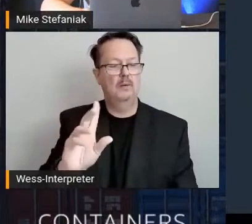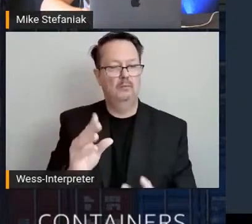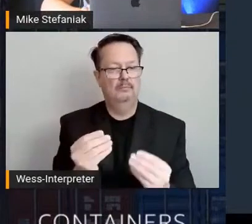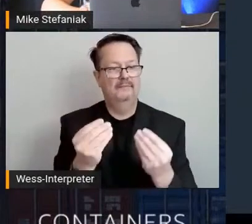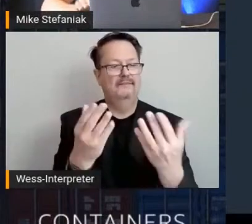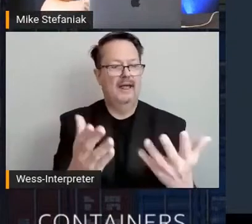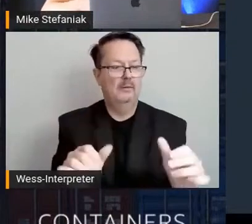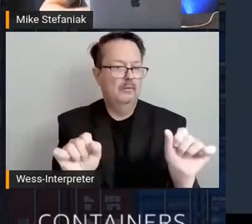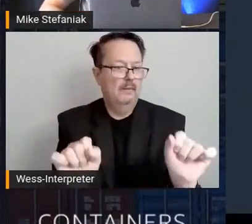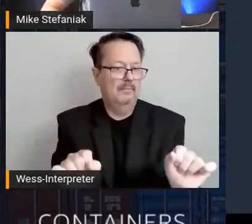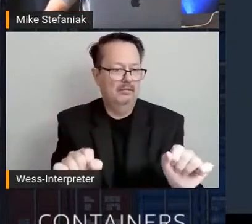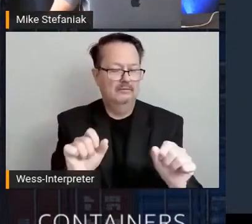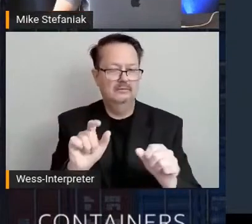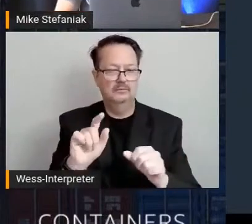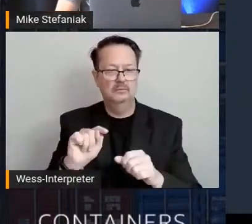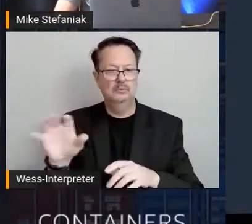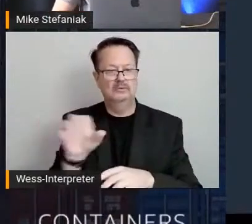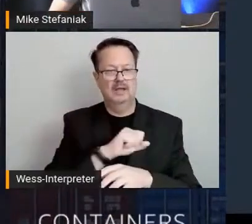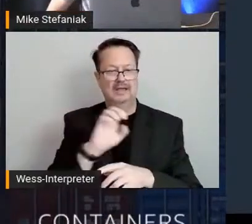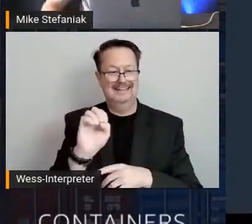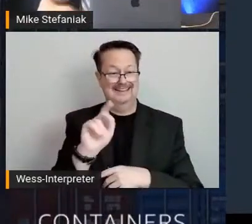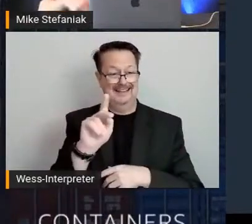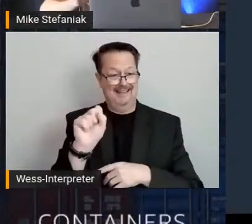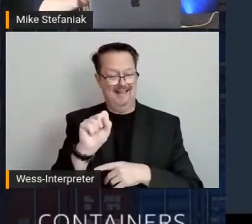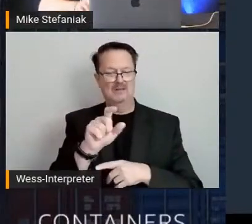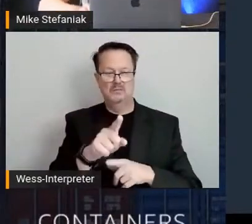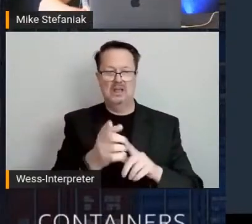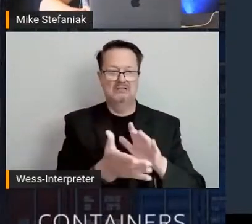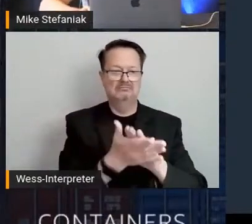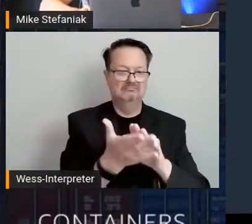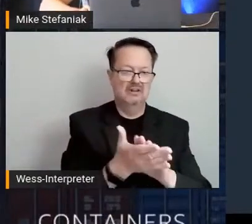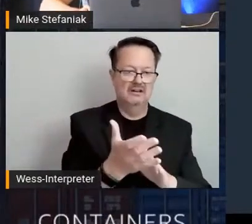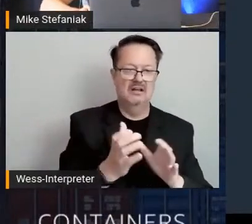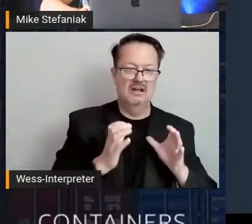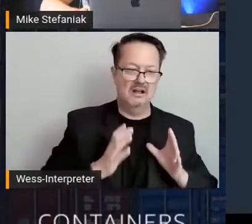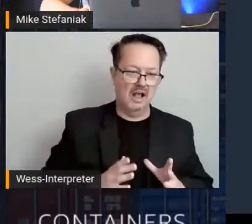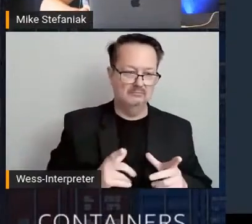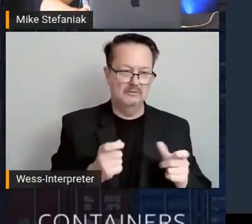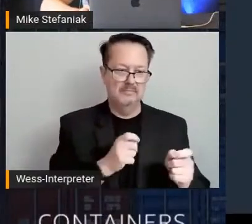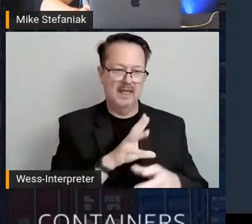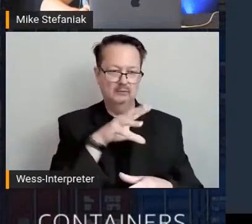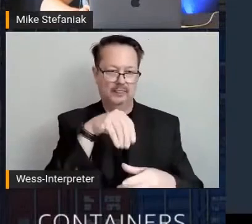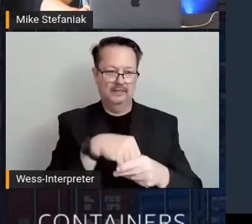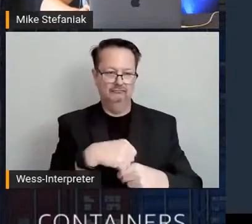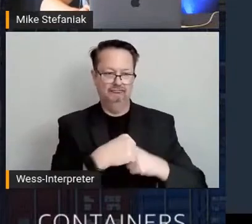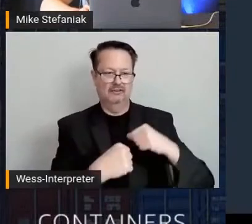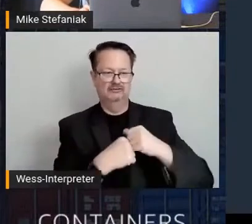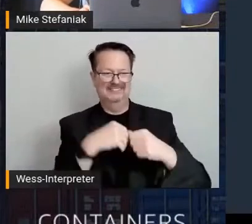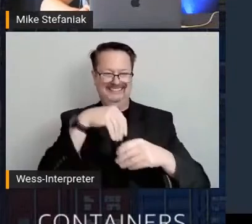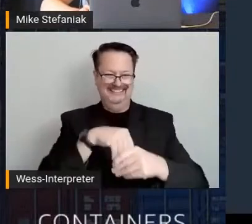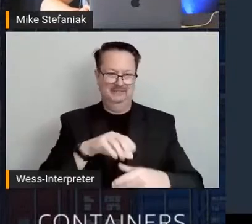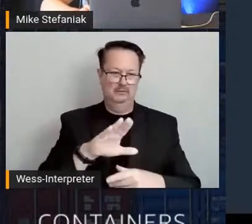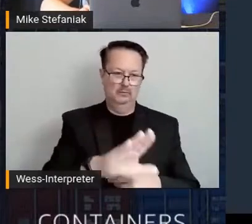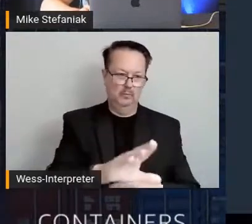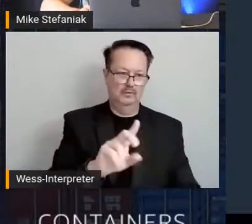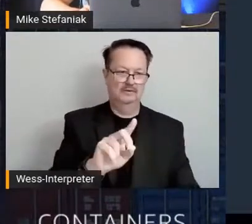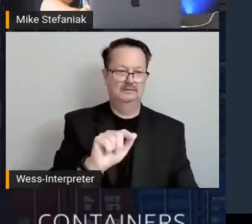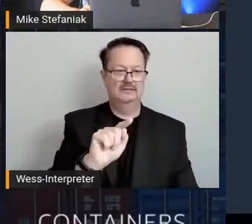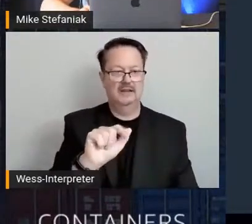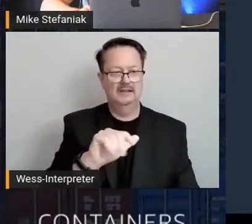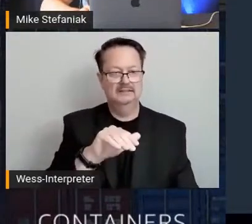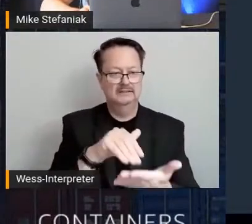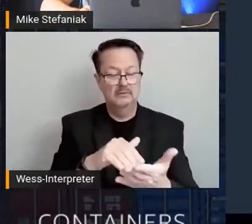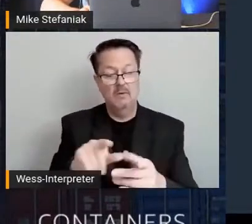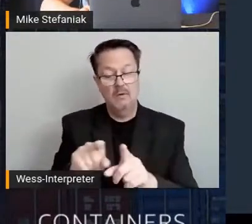the ability to take EKS and run it on customer managed infrastructure in your own data center. We also took